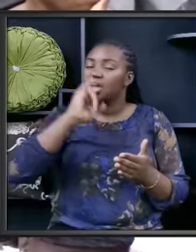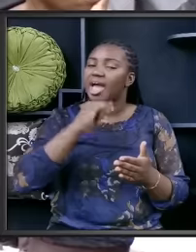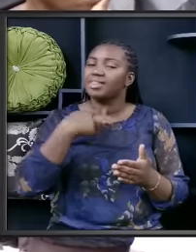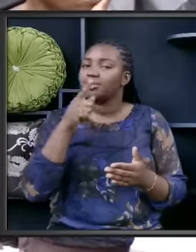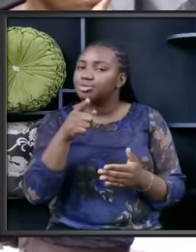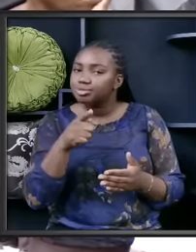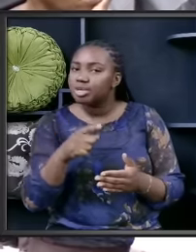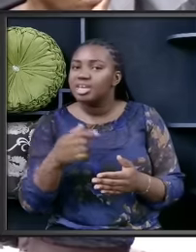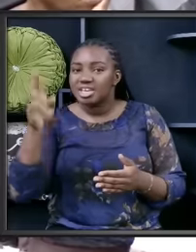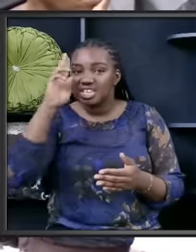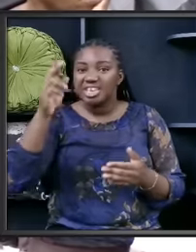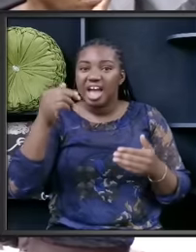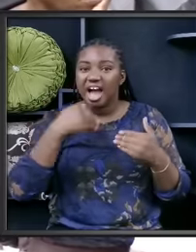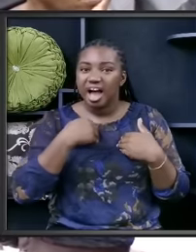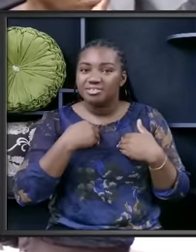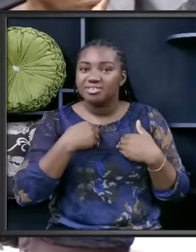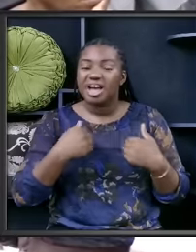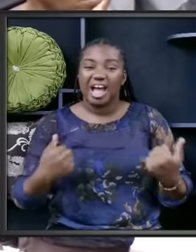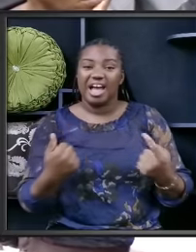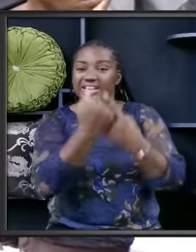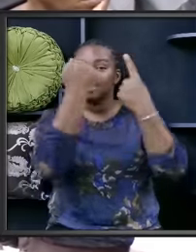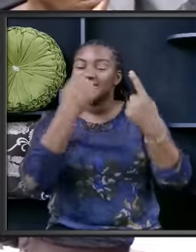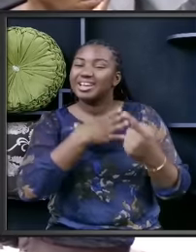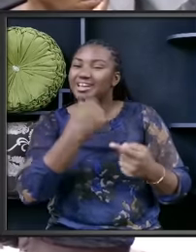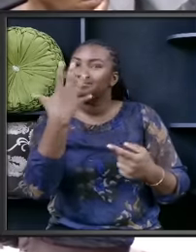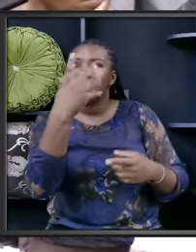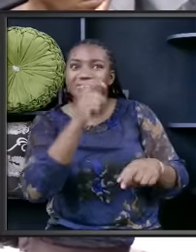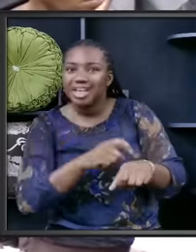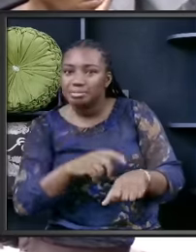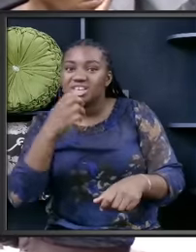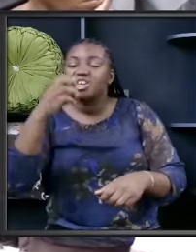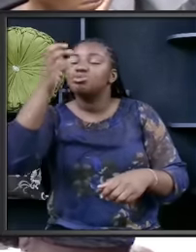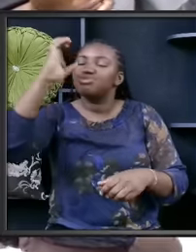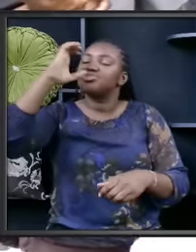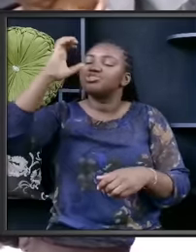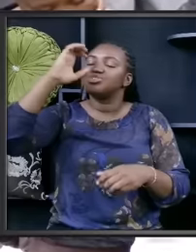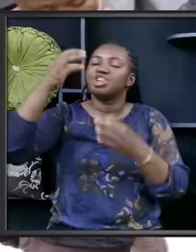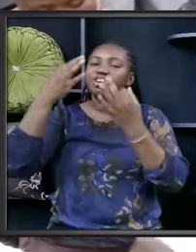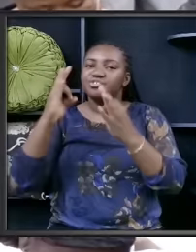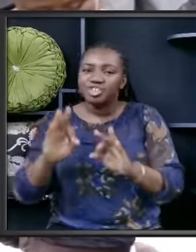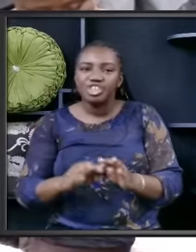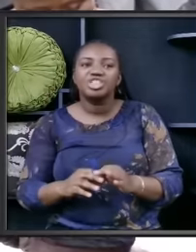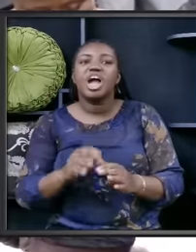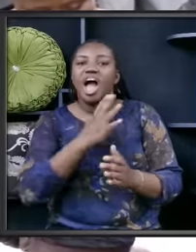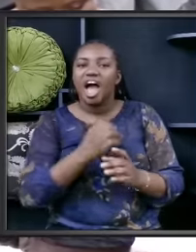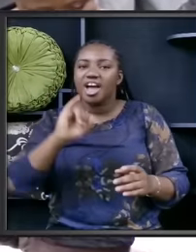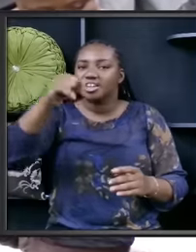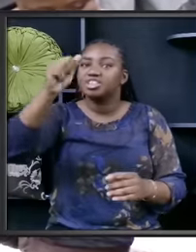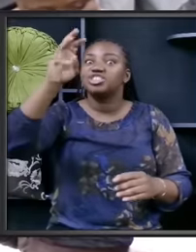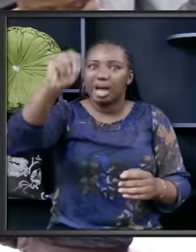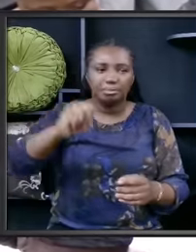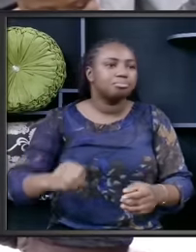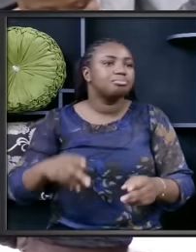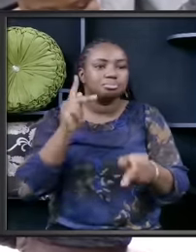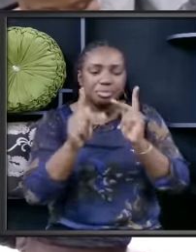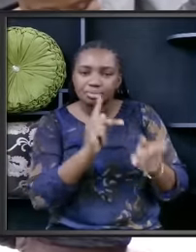more than 5 times. Because of the, if you drink, finish, enter in motor, go car and go jam people. Or one day jam our fence. As they